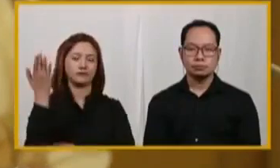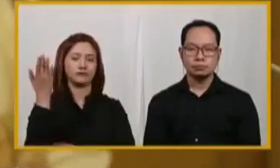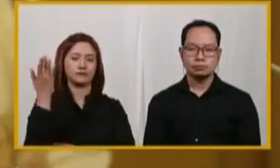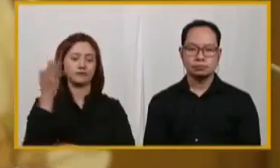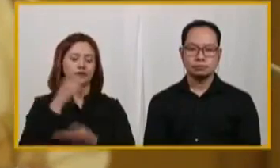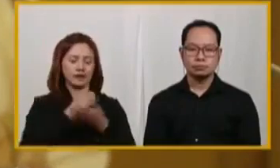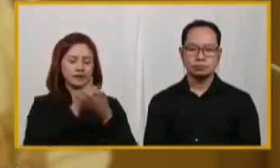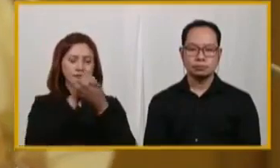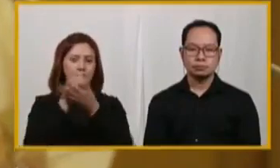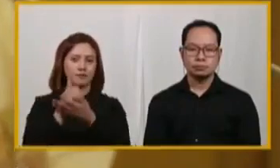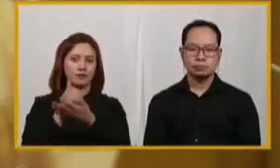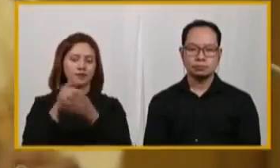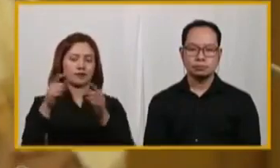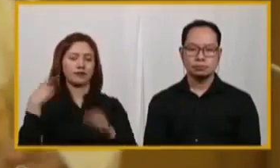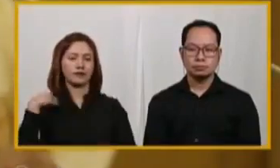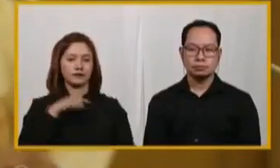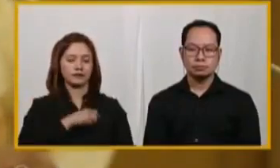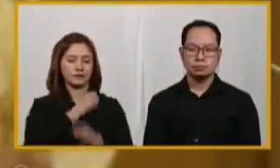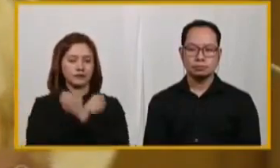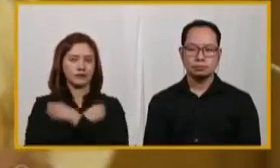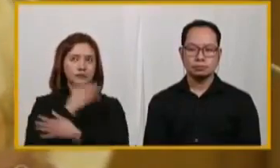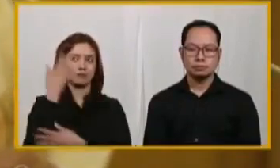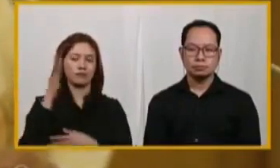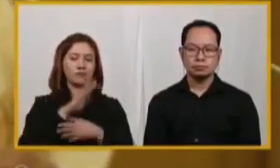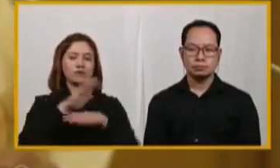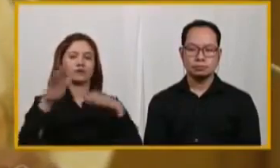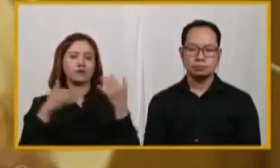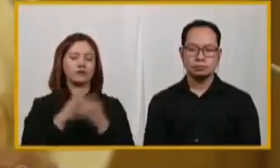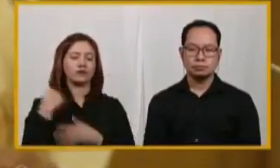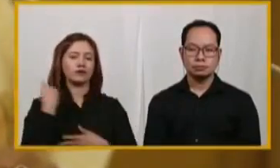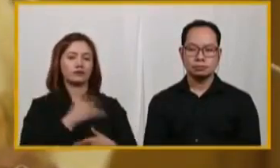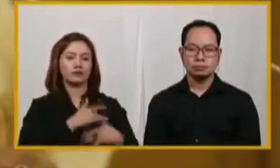to love you with all our heart.